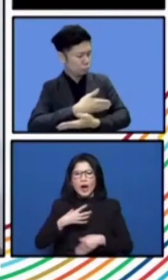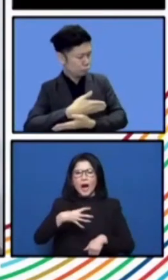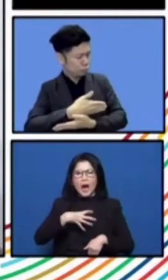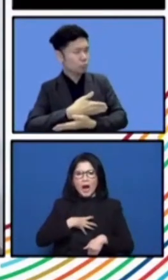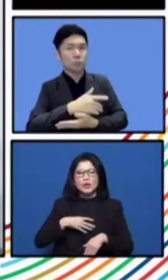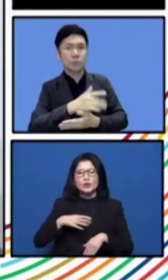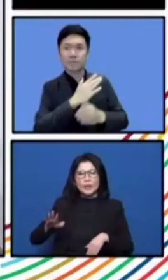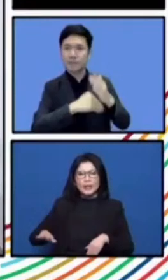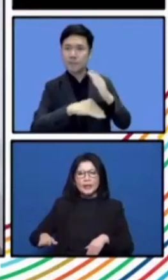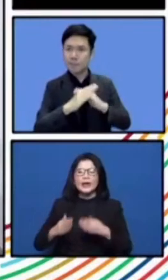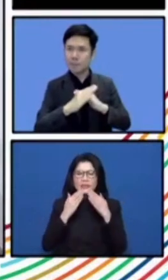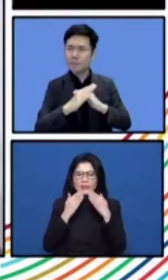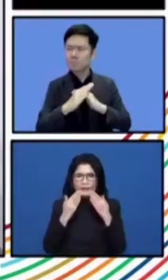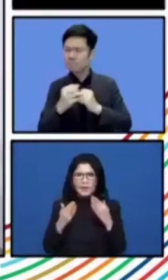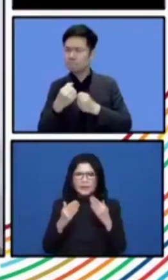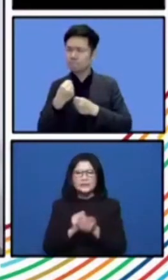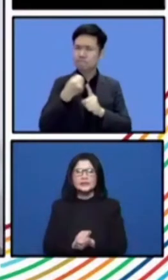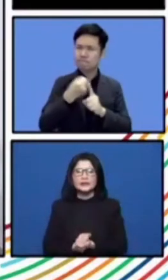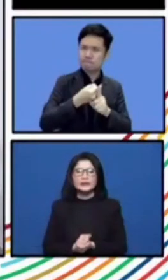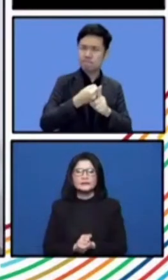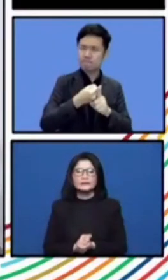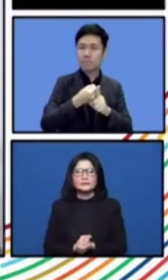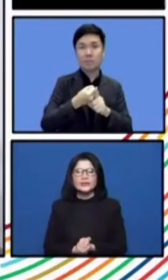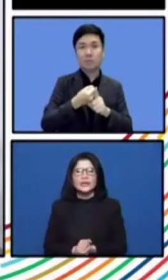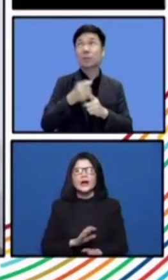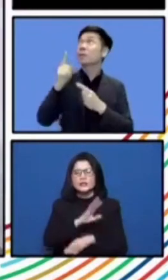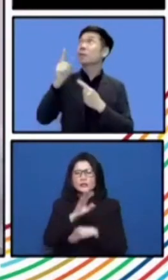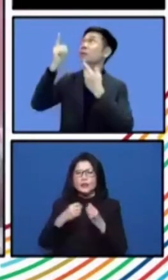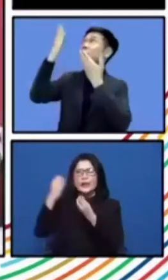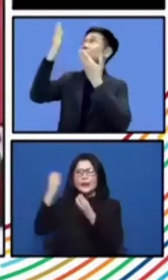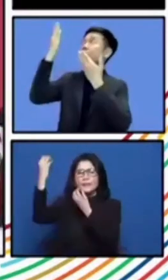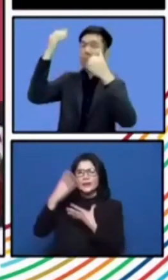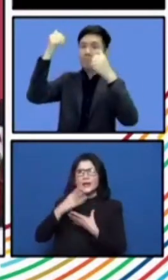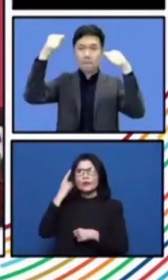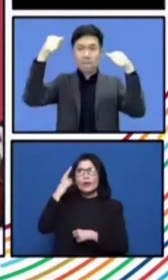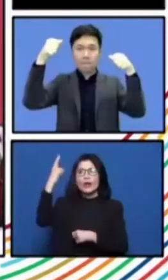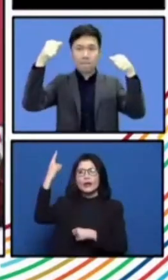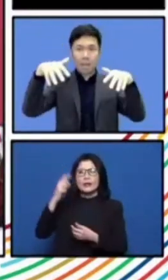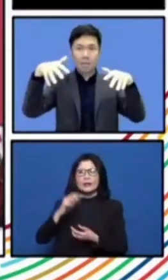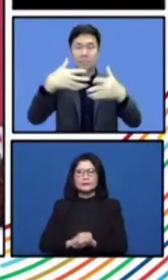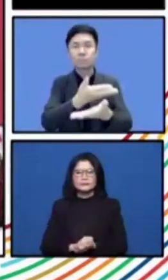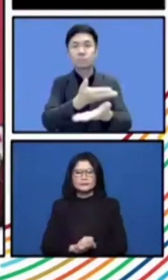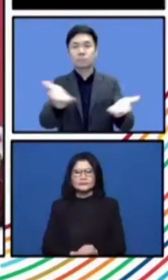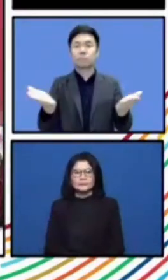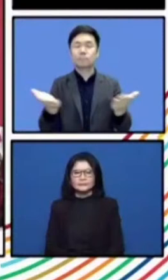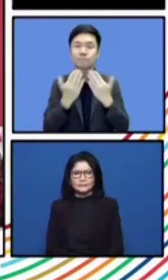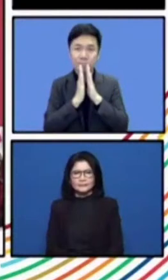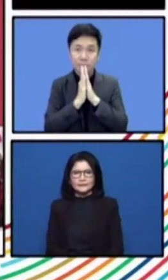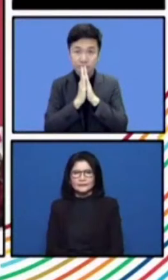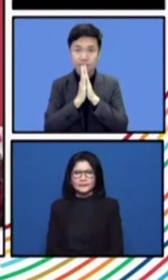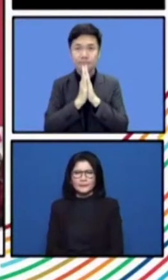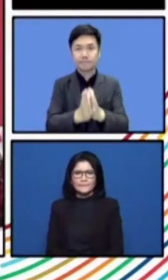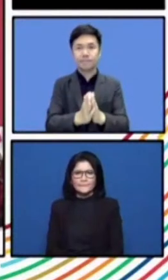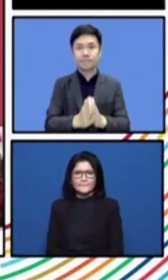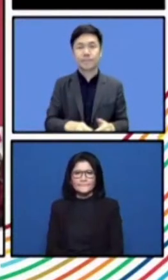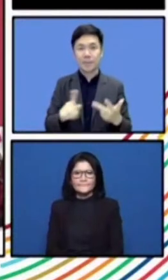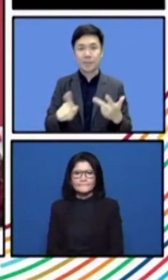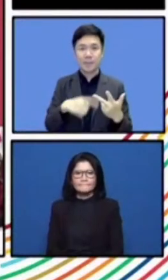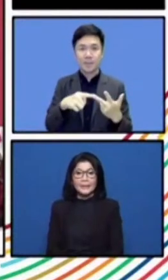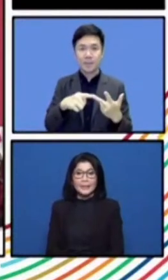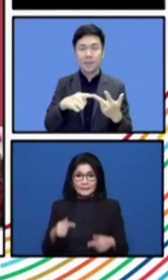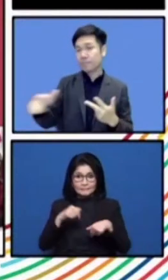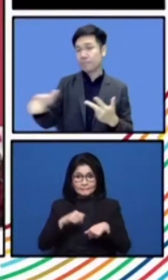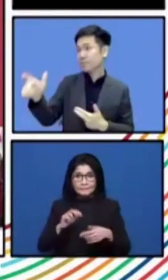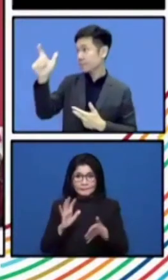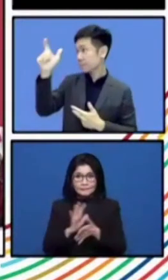much thank you very much we now give the floor to Turkey and we'll hear from the director general of